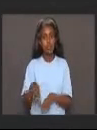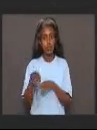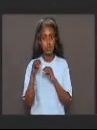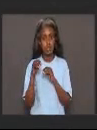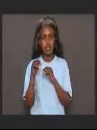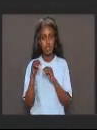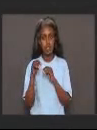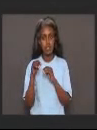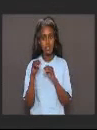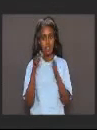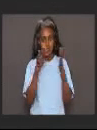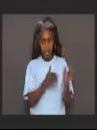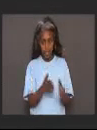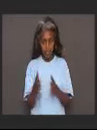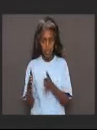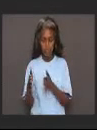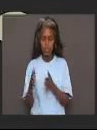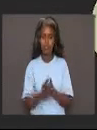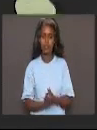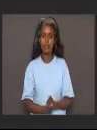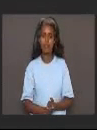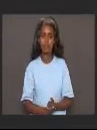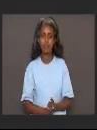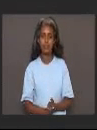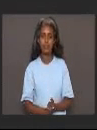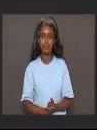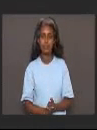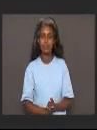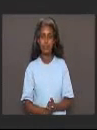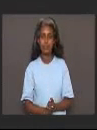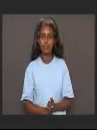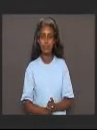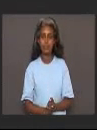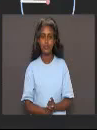Students, let's get ready.